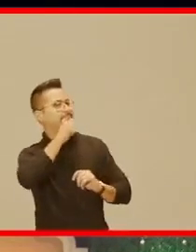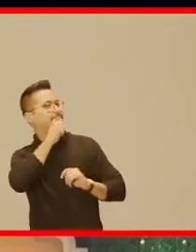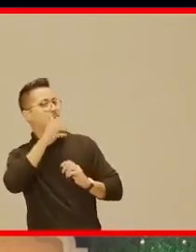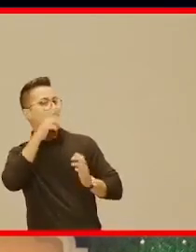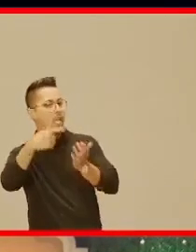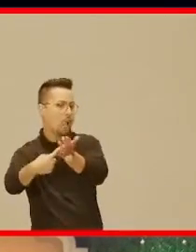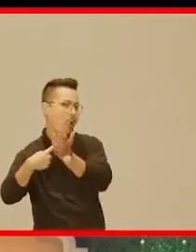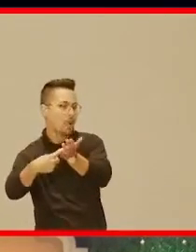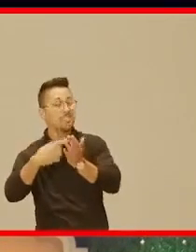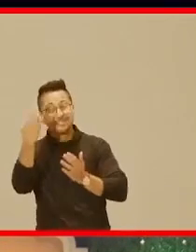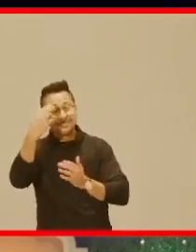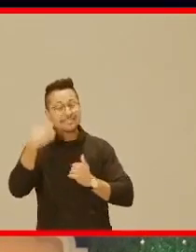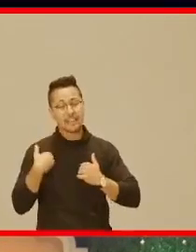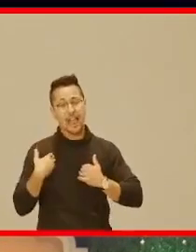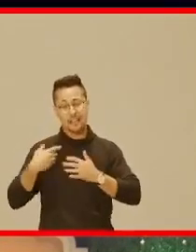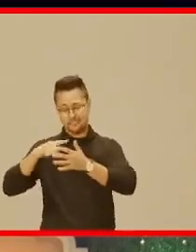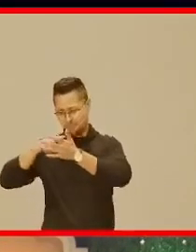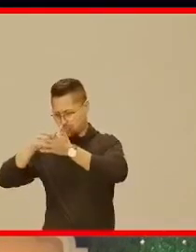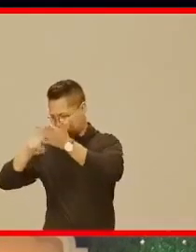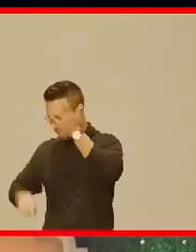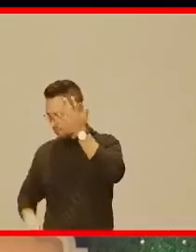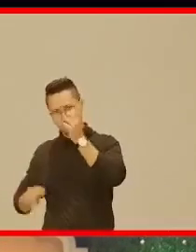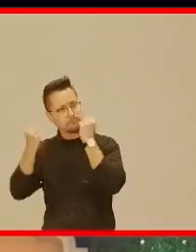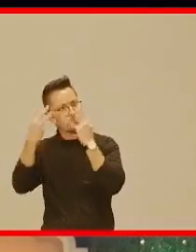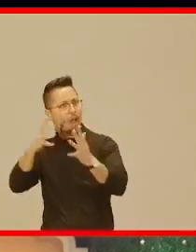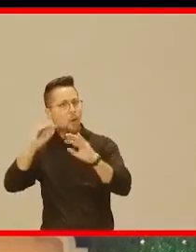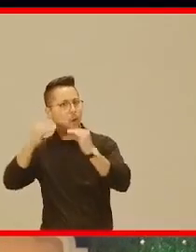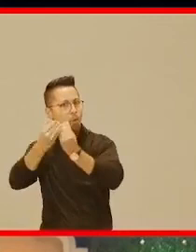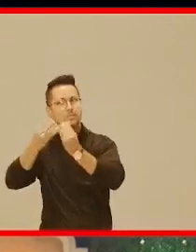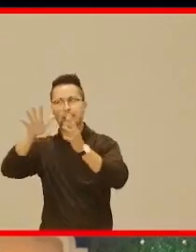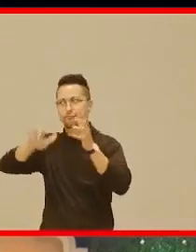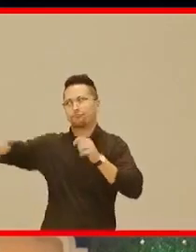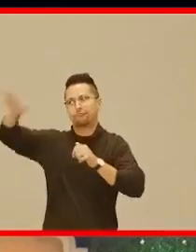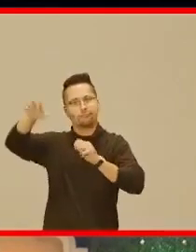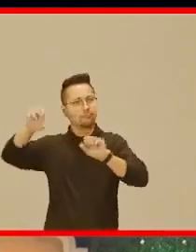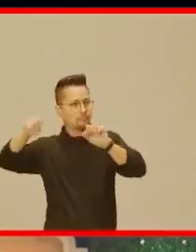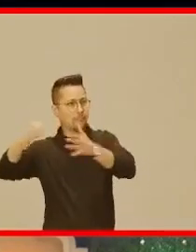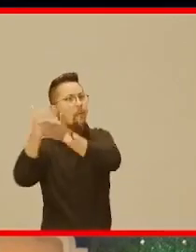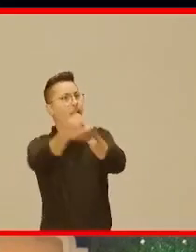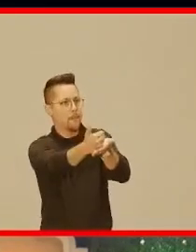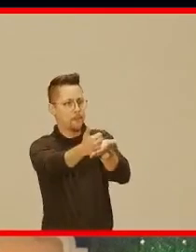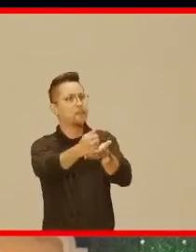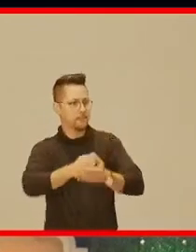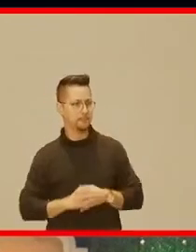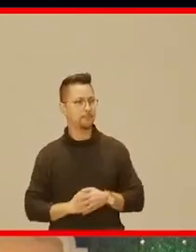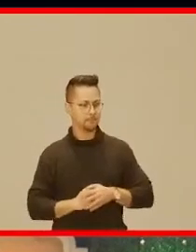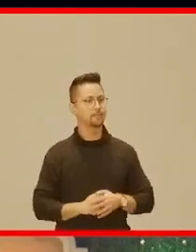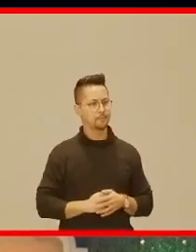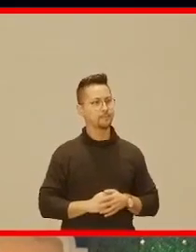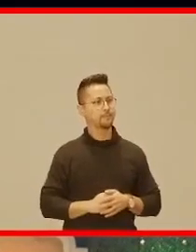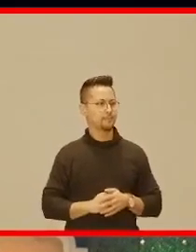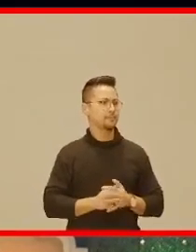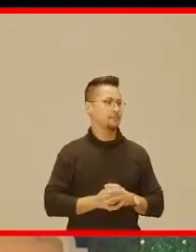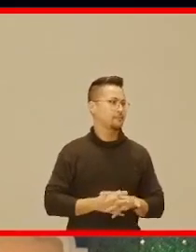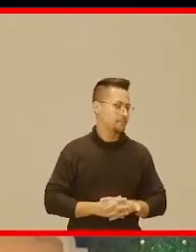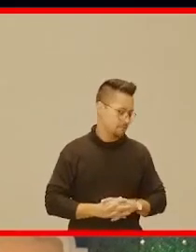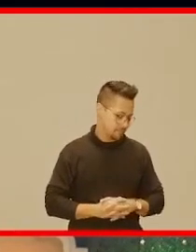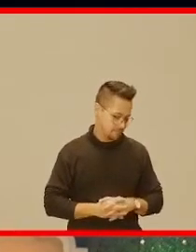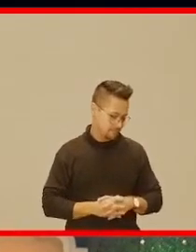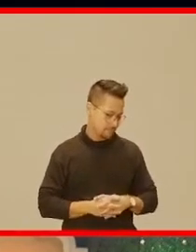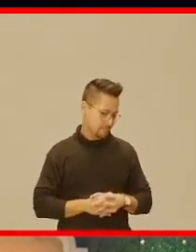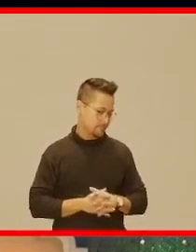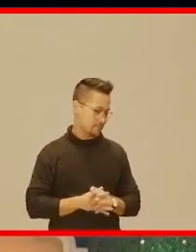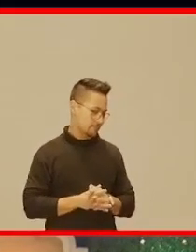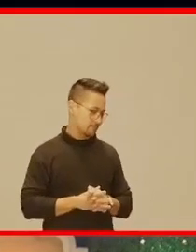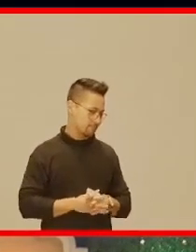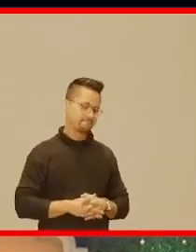several organizations I can think of that can assist with some of those needs you have with the bills.